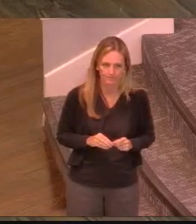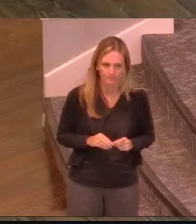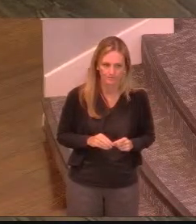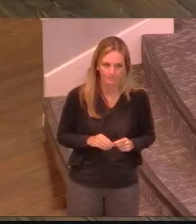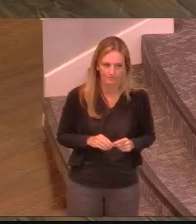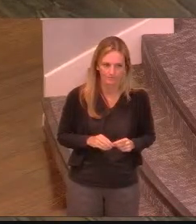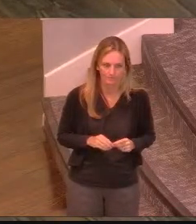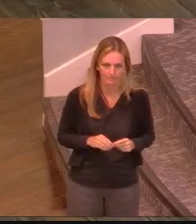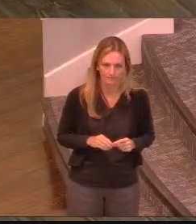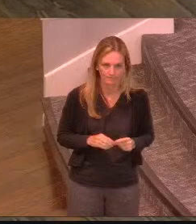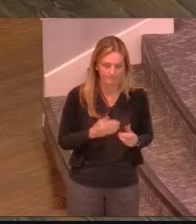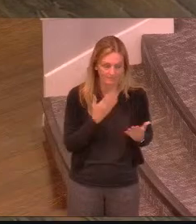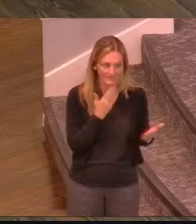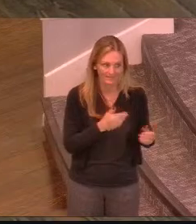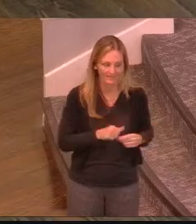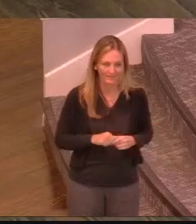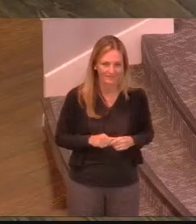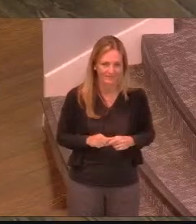Thank you for those questions.